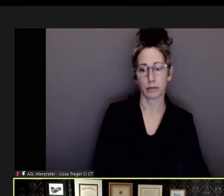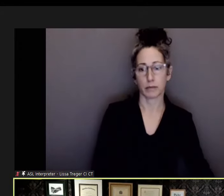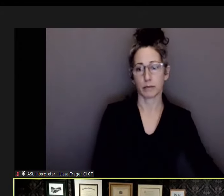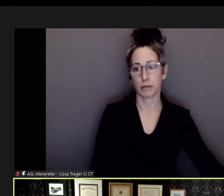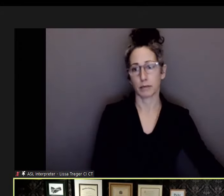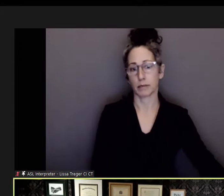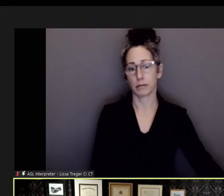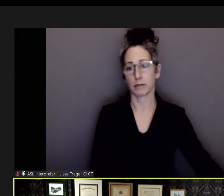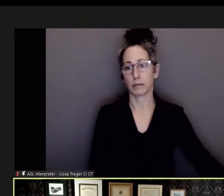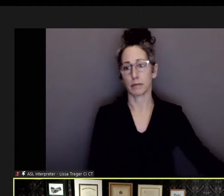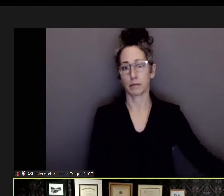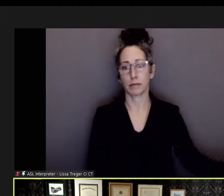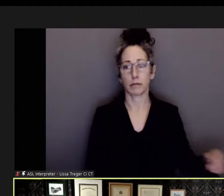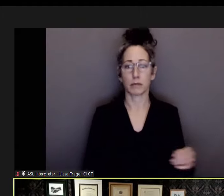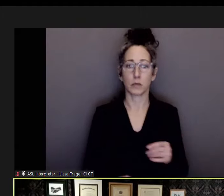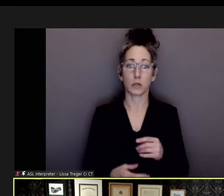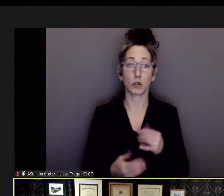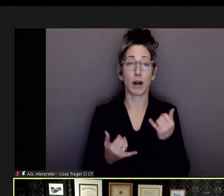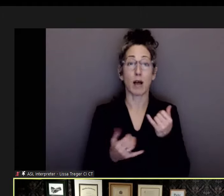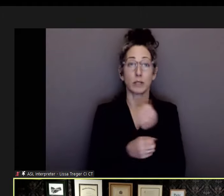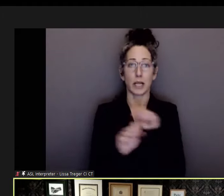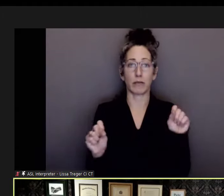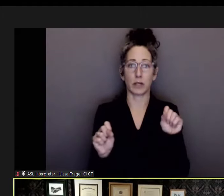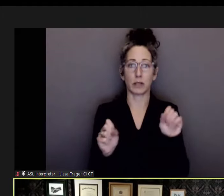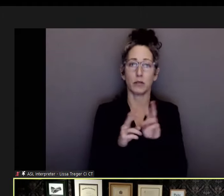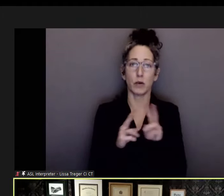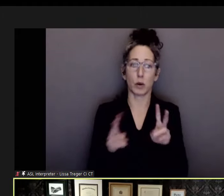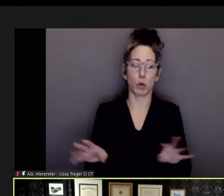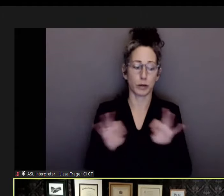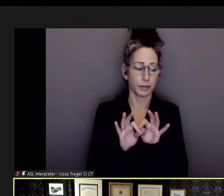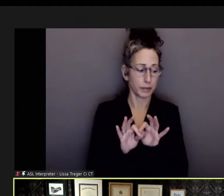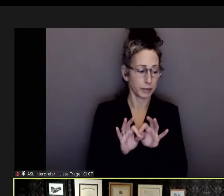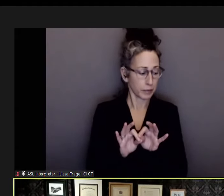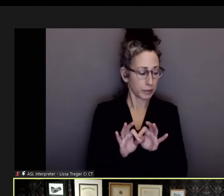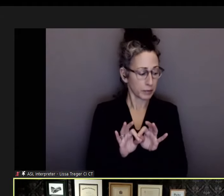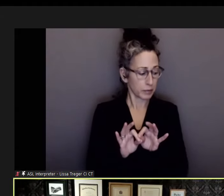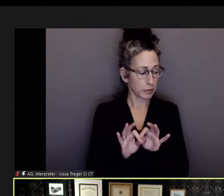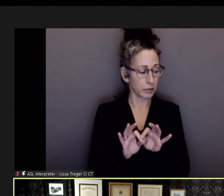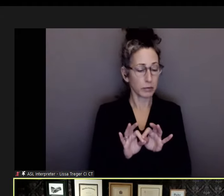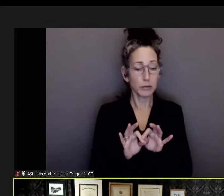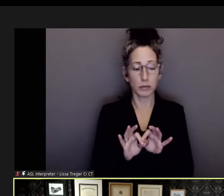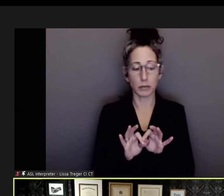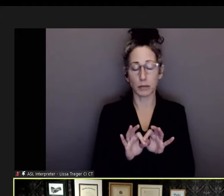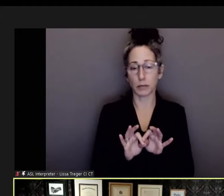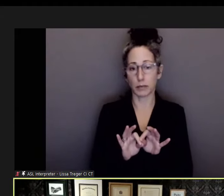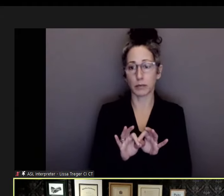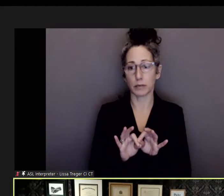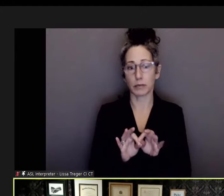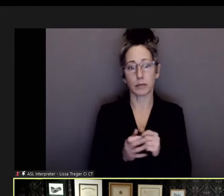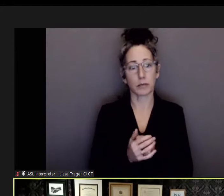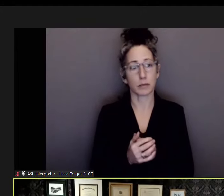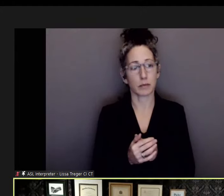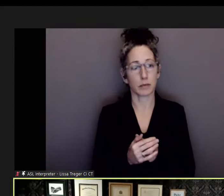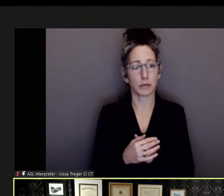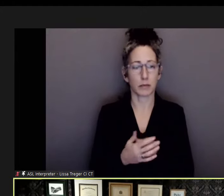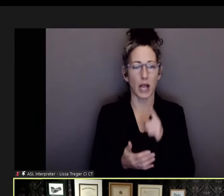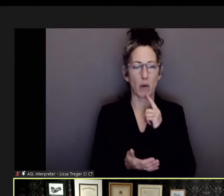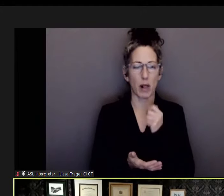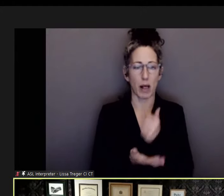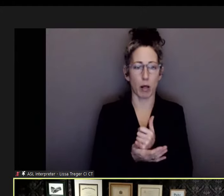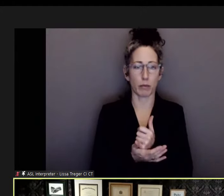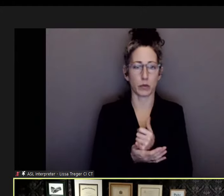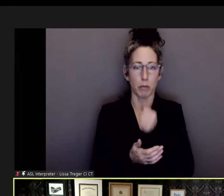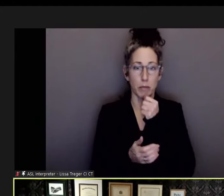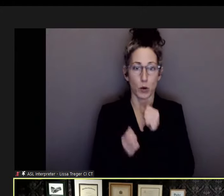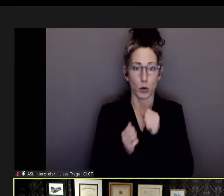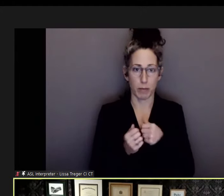Now let's turn to safety, because safety is very important. We look at, and I'll help you with this graph, so just bear with me,